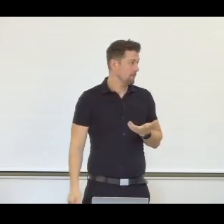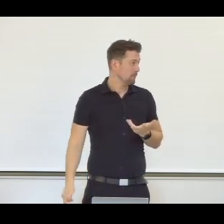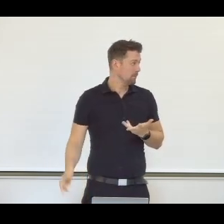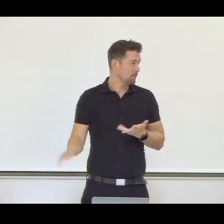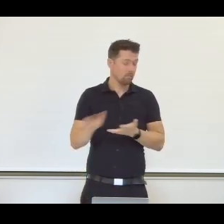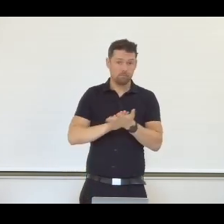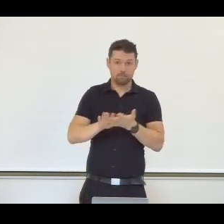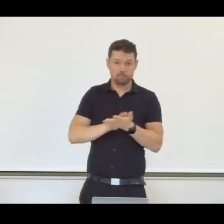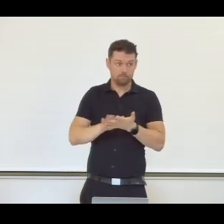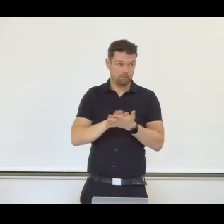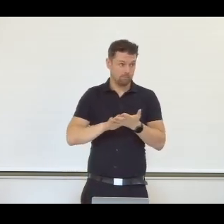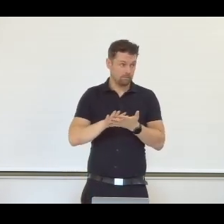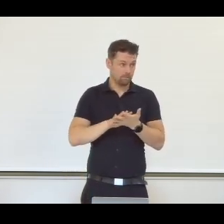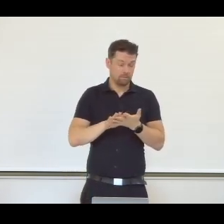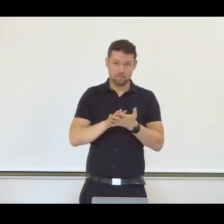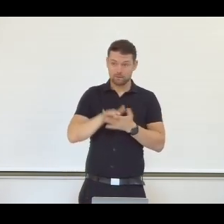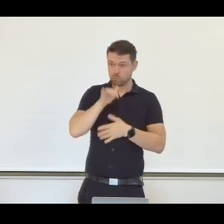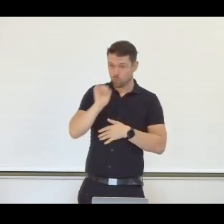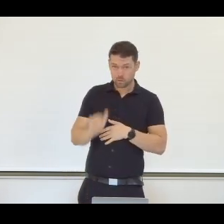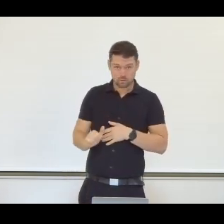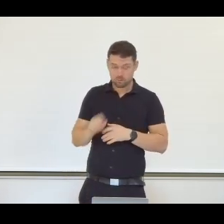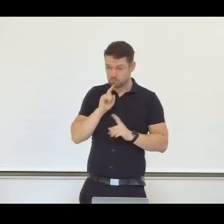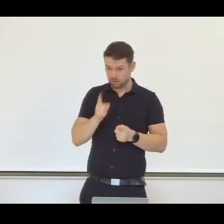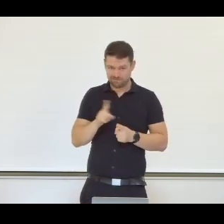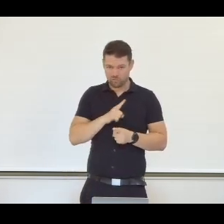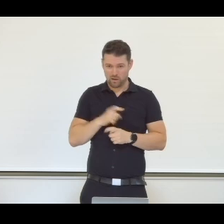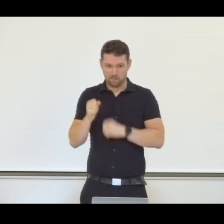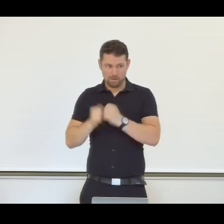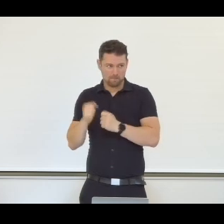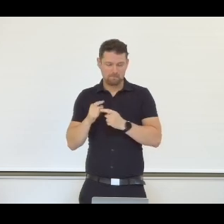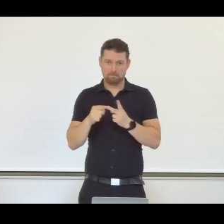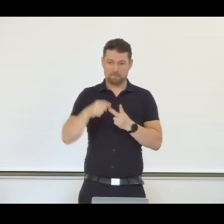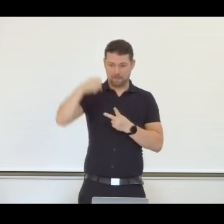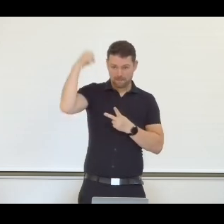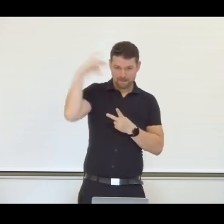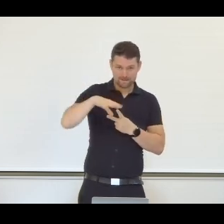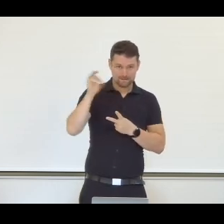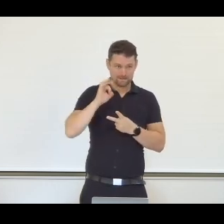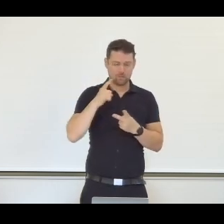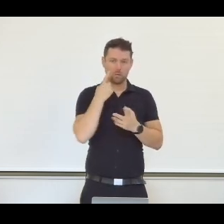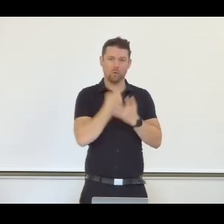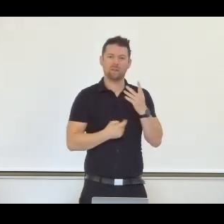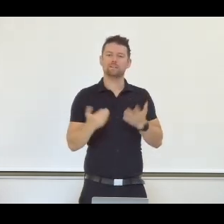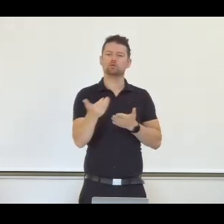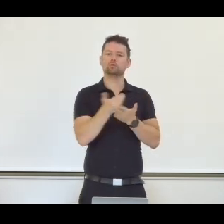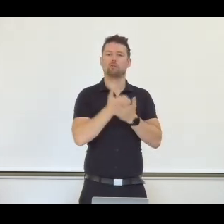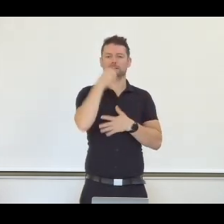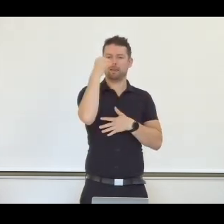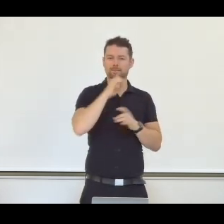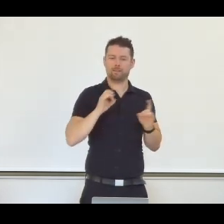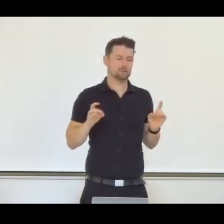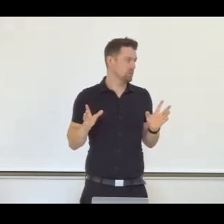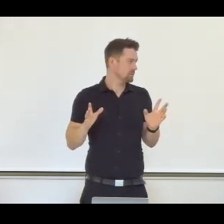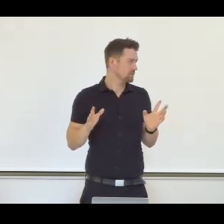more ventilation, no more water, it was working with pumps, and no more light except for the security lights. And we